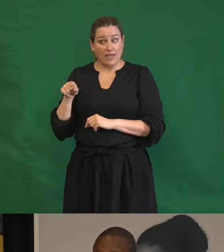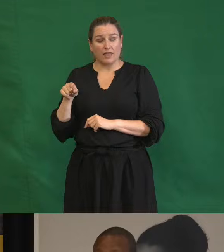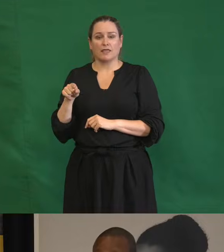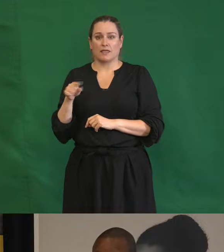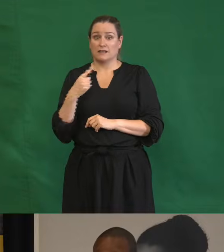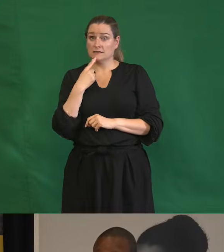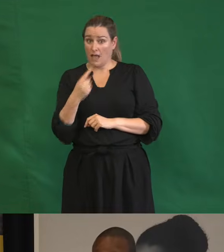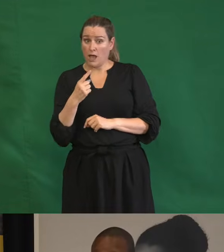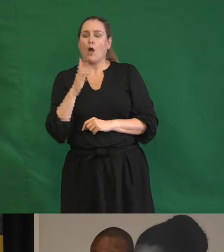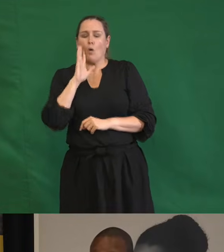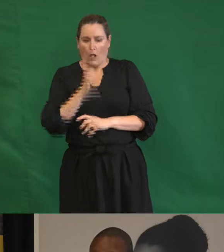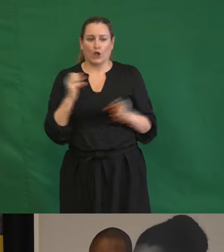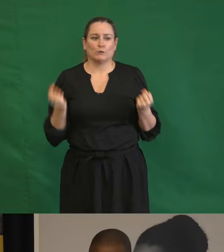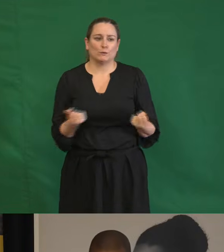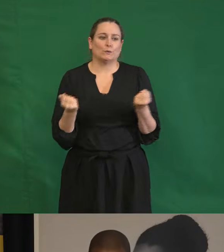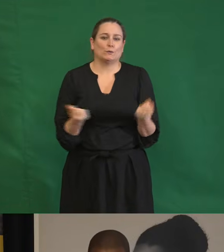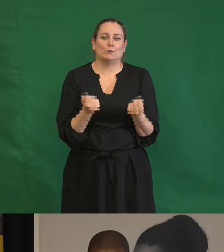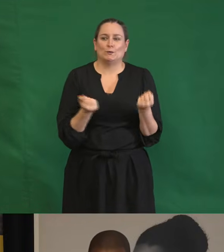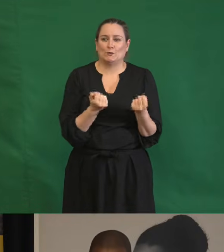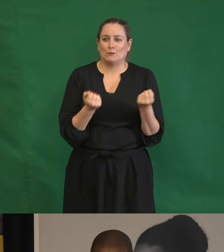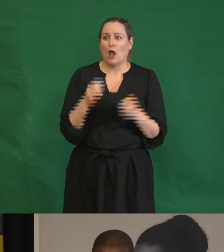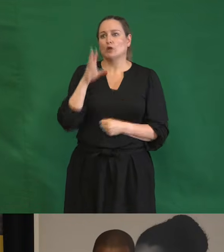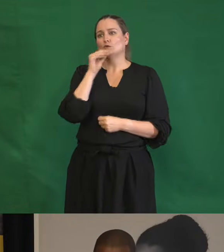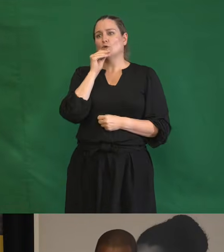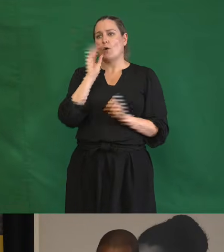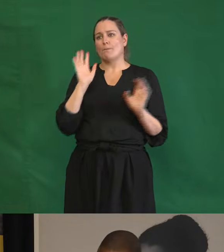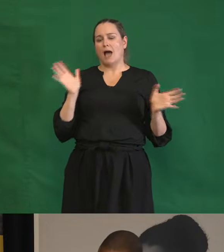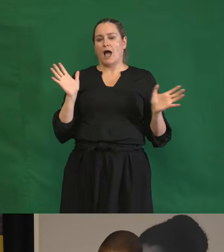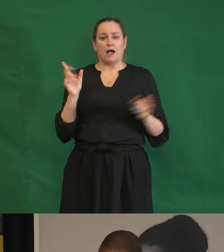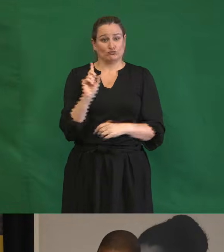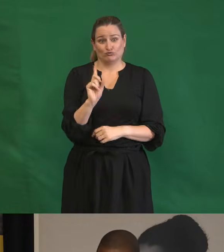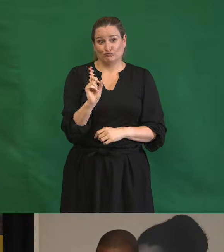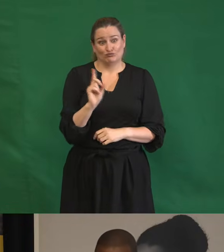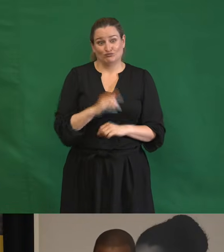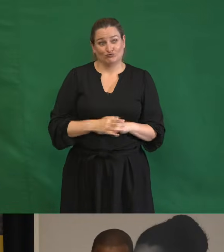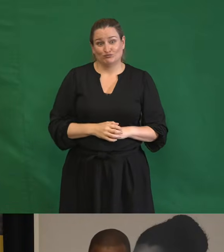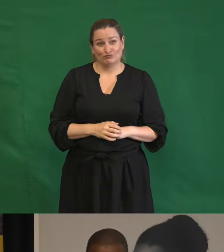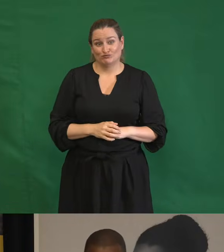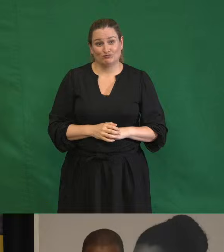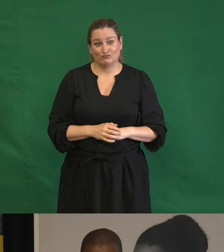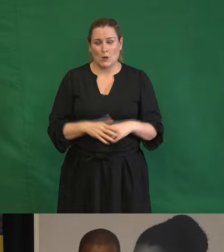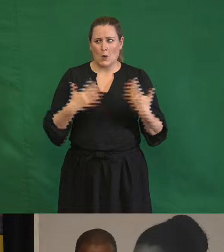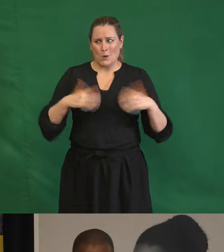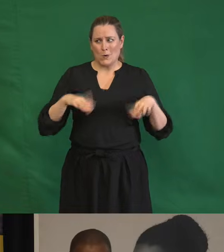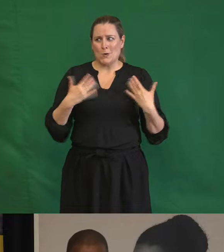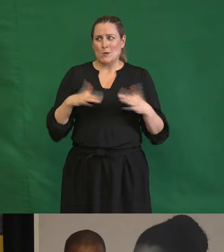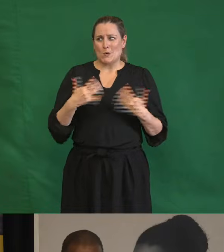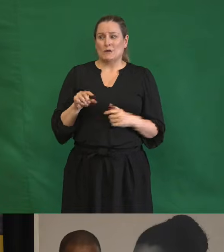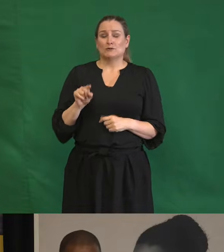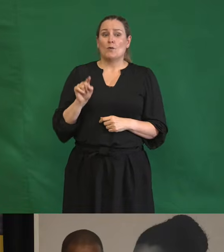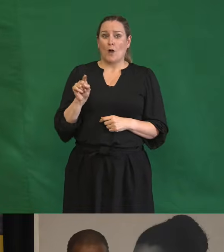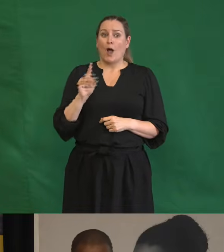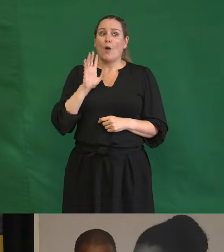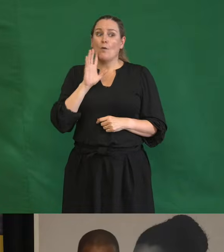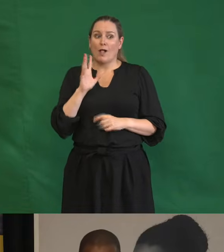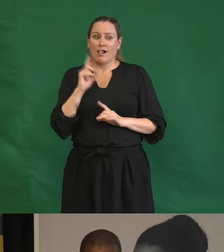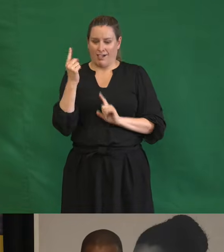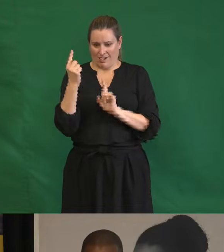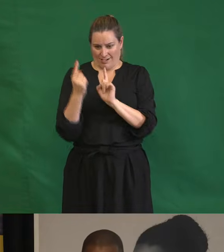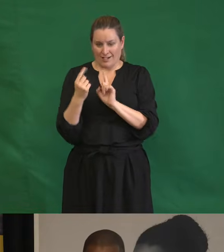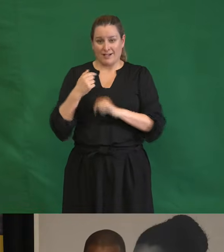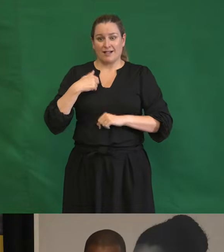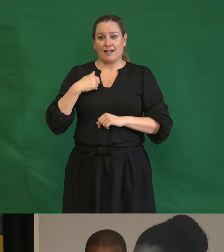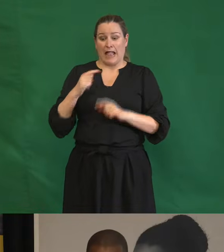because there is a lot of work to be done. And Friedel is going to have very good conversations with us at our